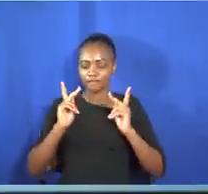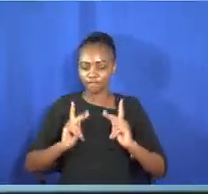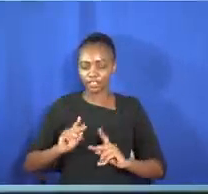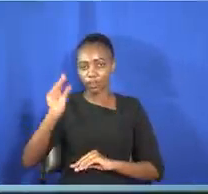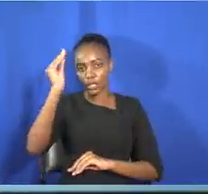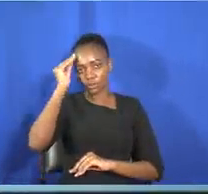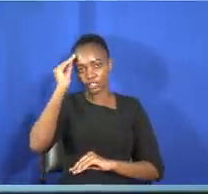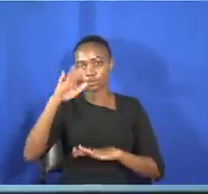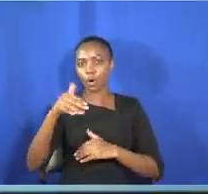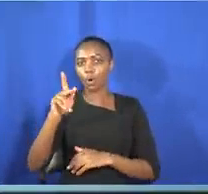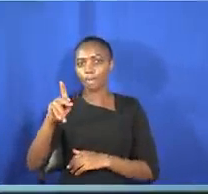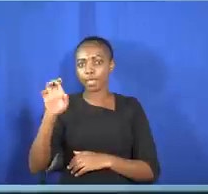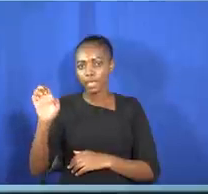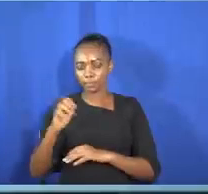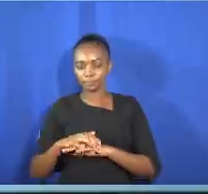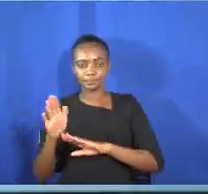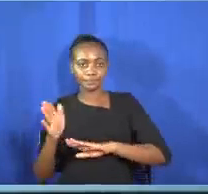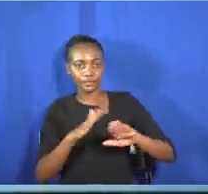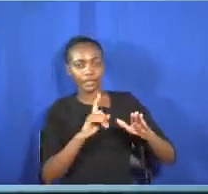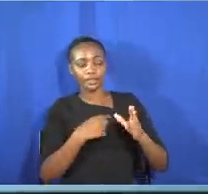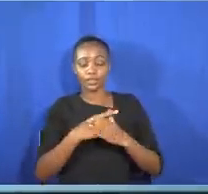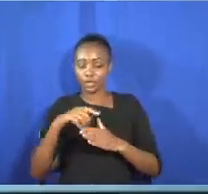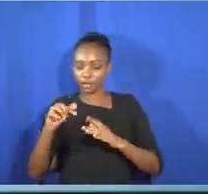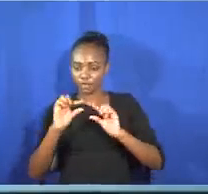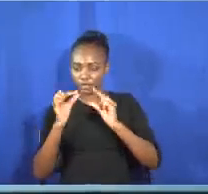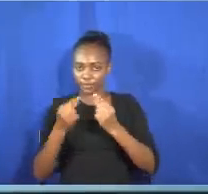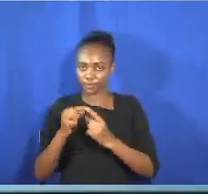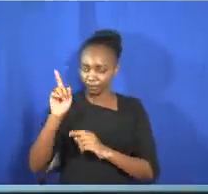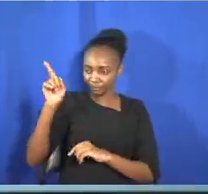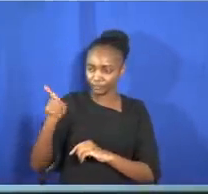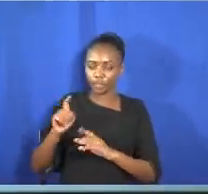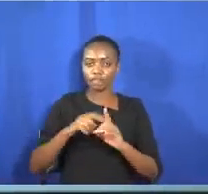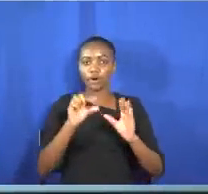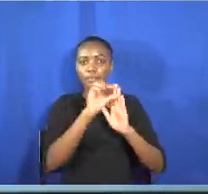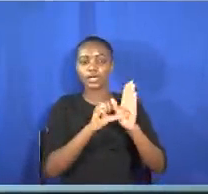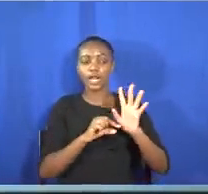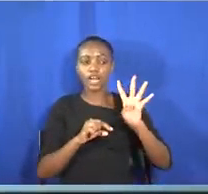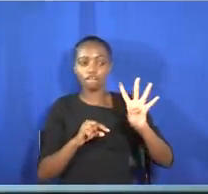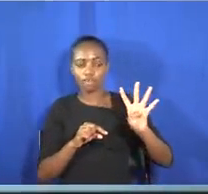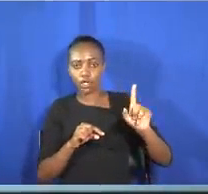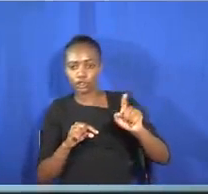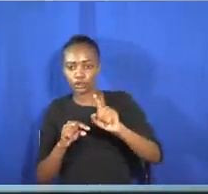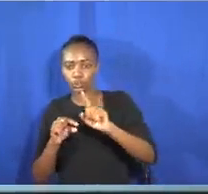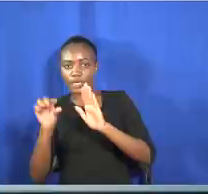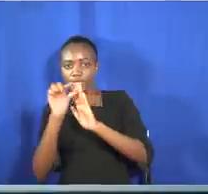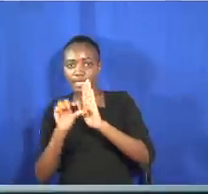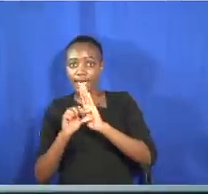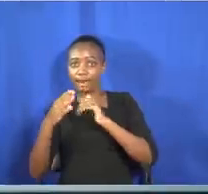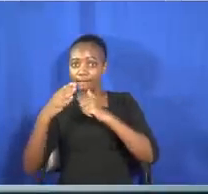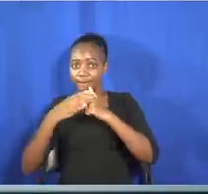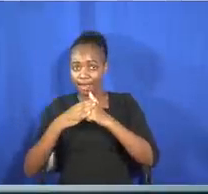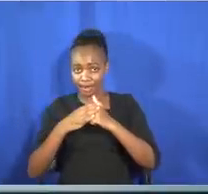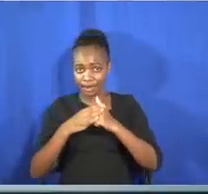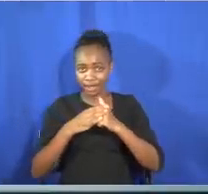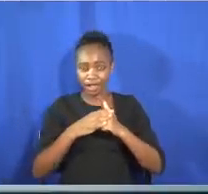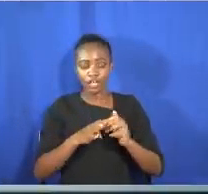then the physical education. Then we move to the middle school, all the way from grade 4 all the way to